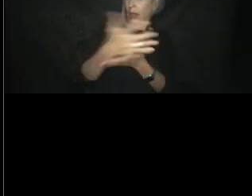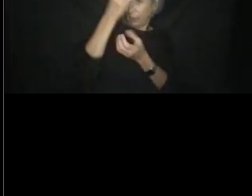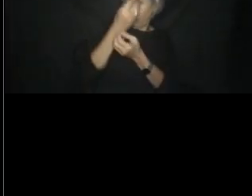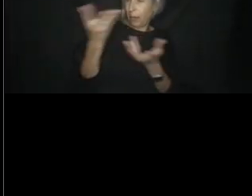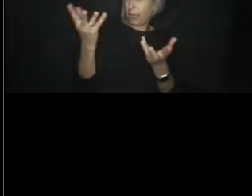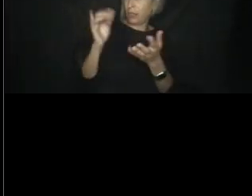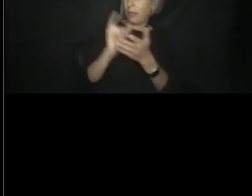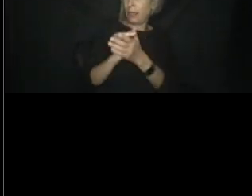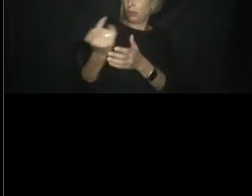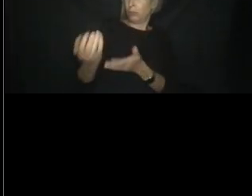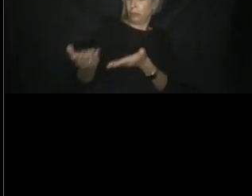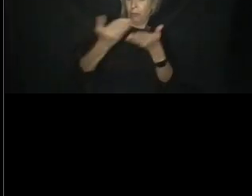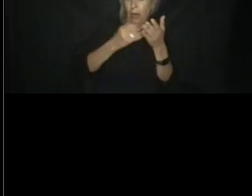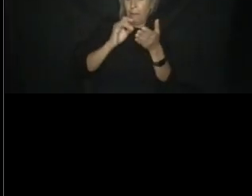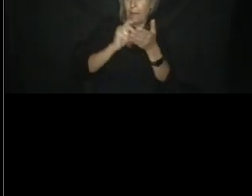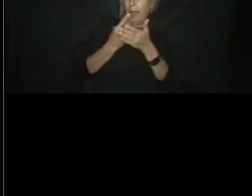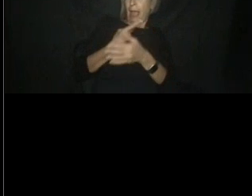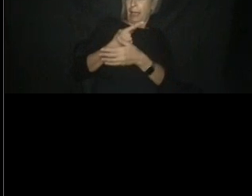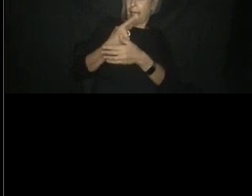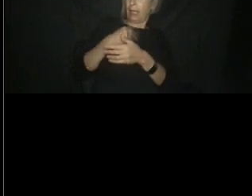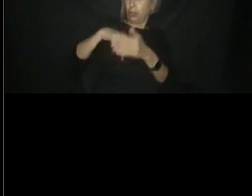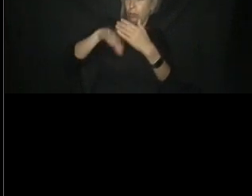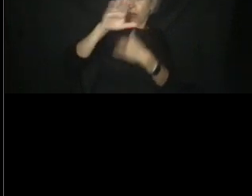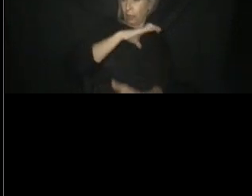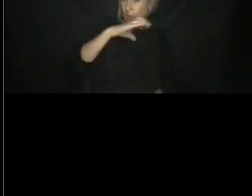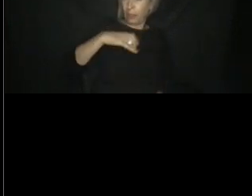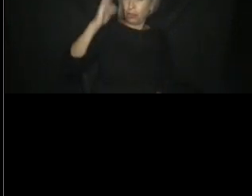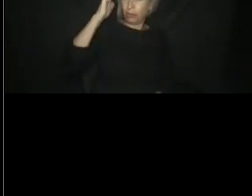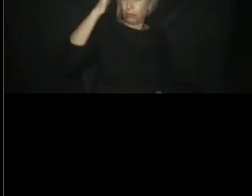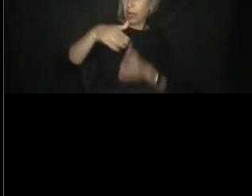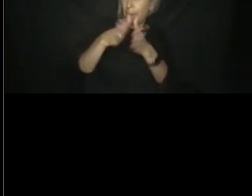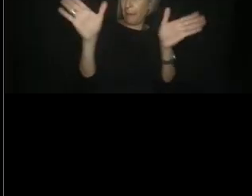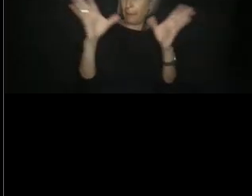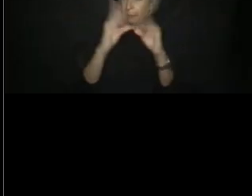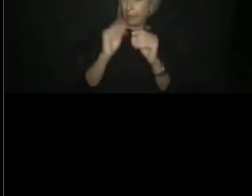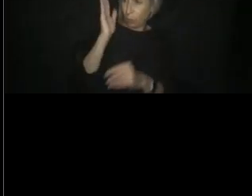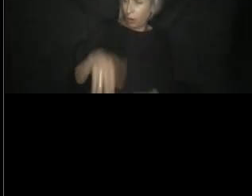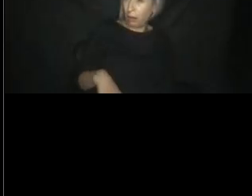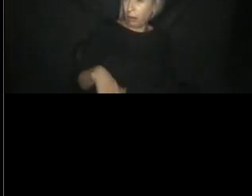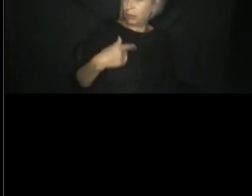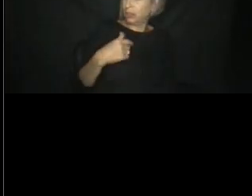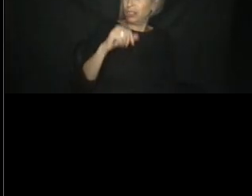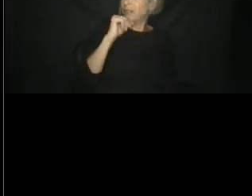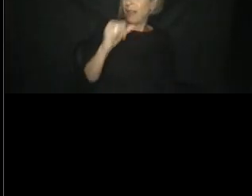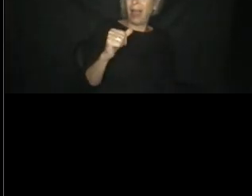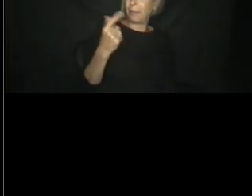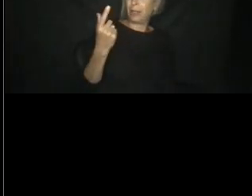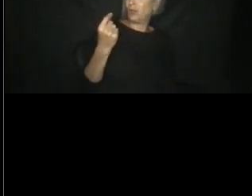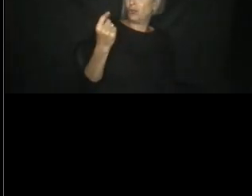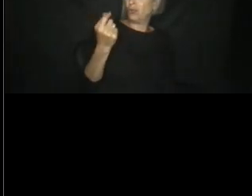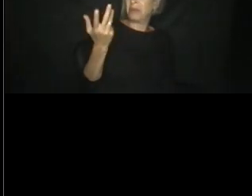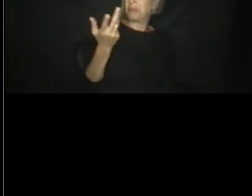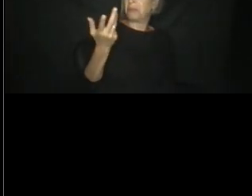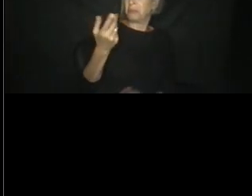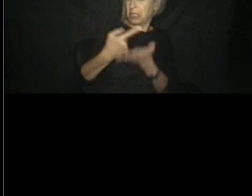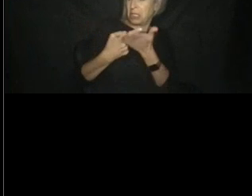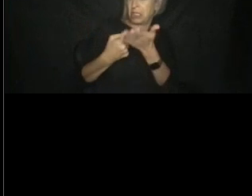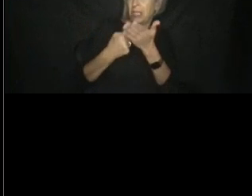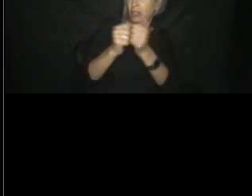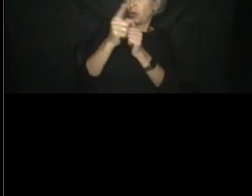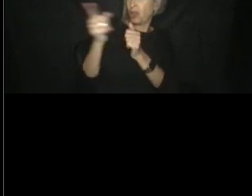where she's going to provide that collective information back to the commission at a public meeting. Okay. So she's not going to be discussing with